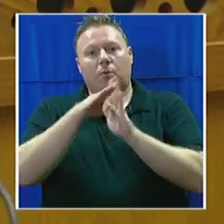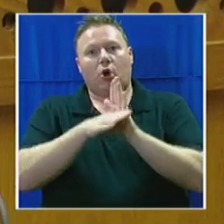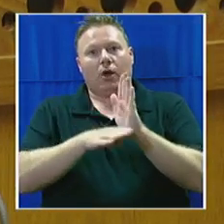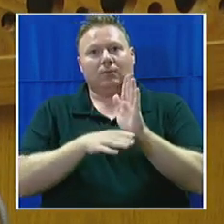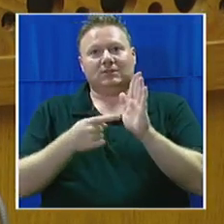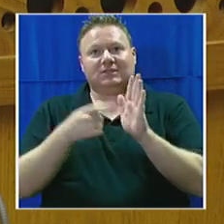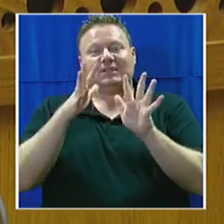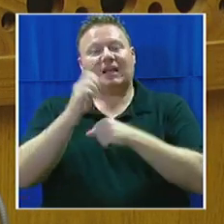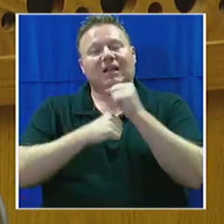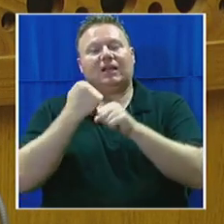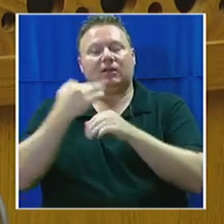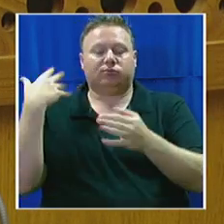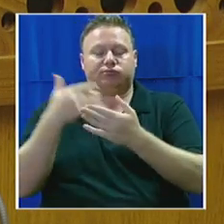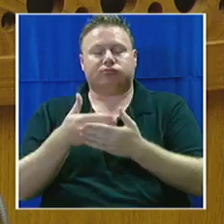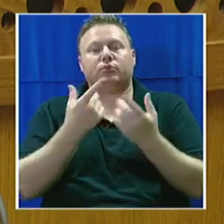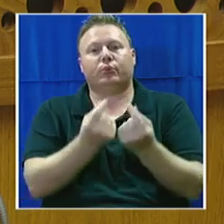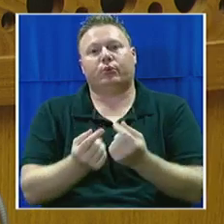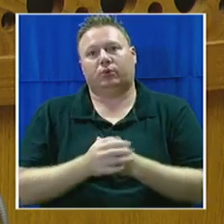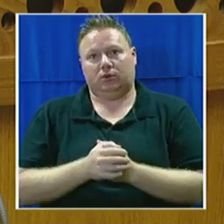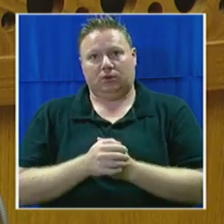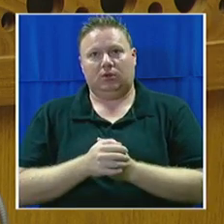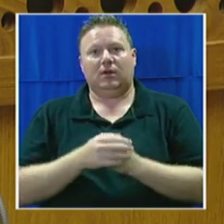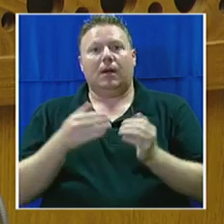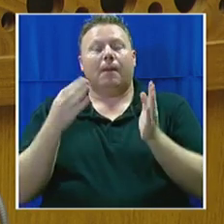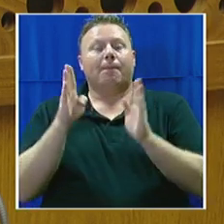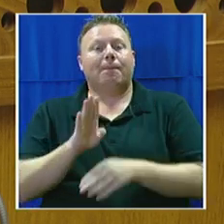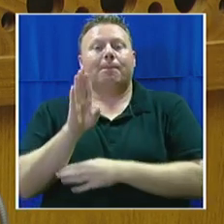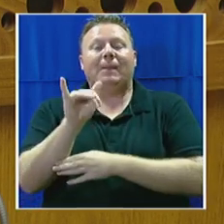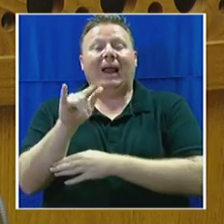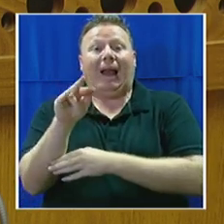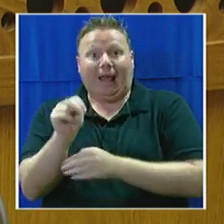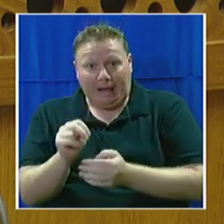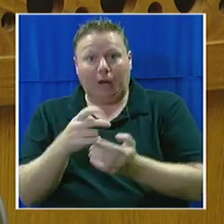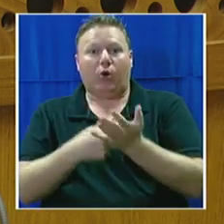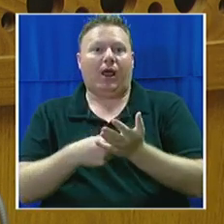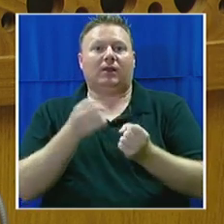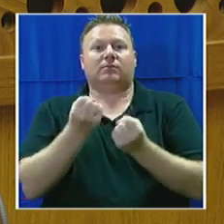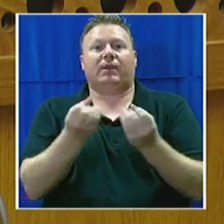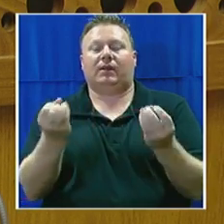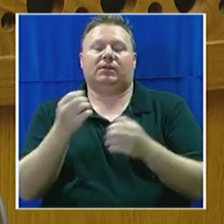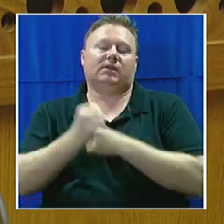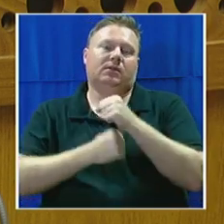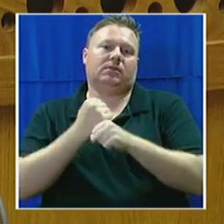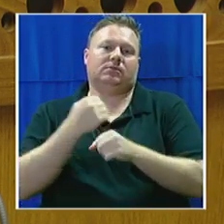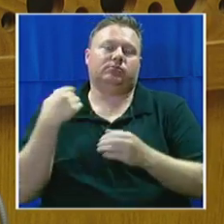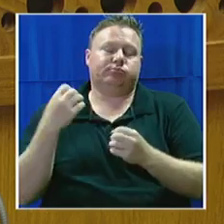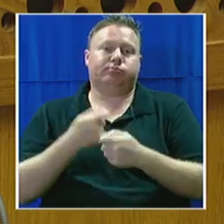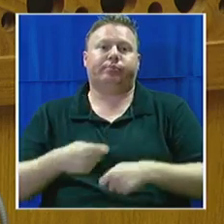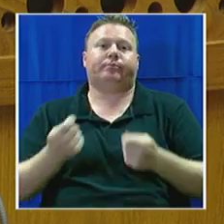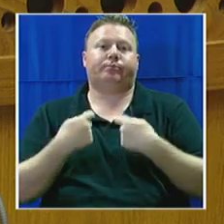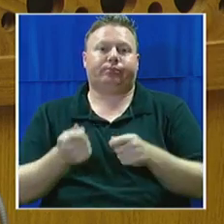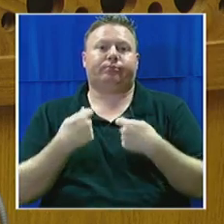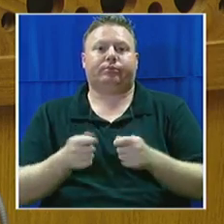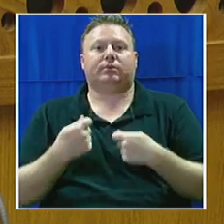ago. It spends billions of rands every year, and the intended purpose of providing basic employment